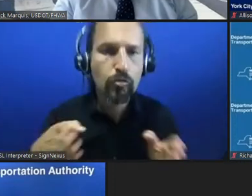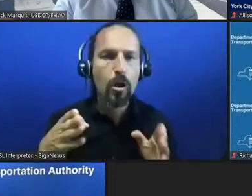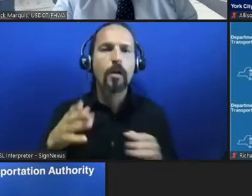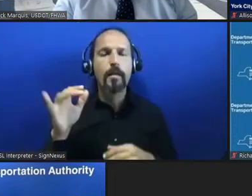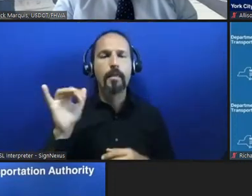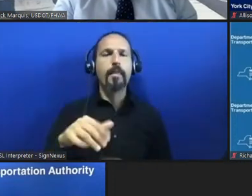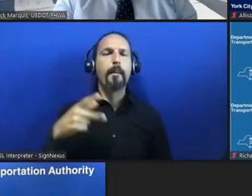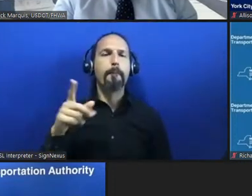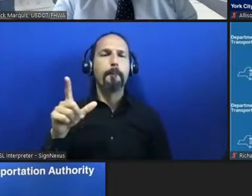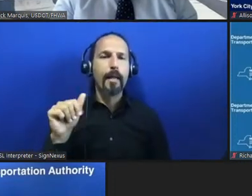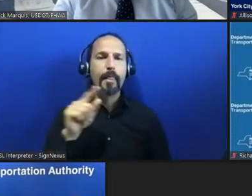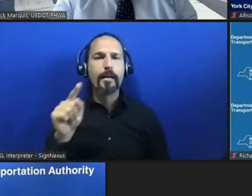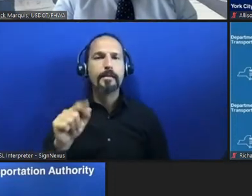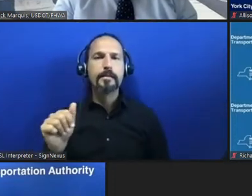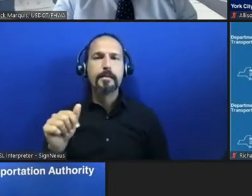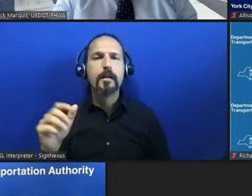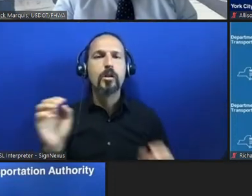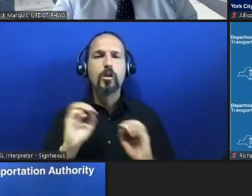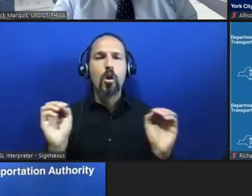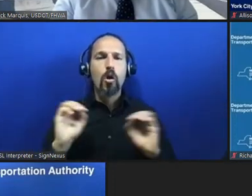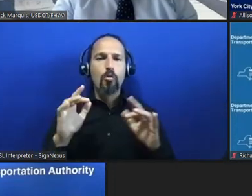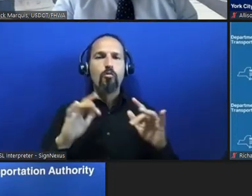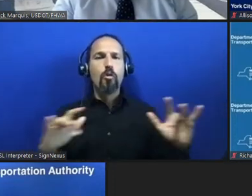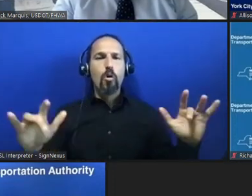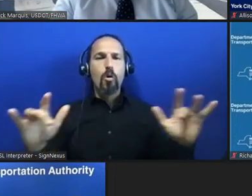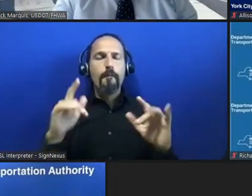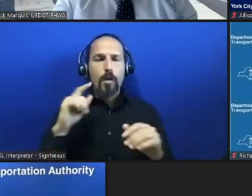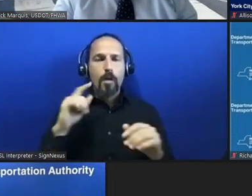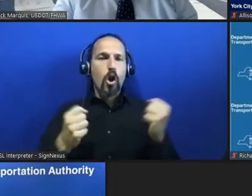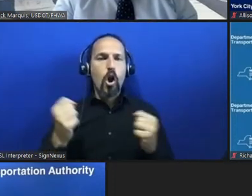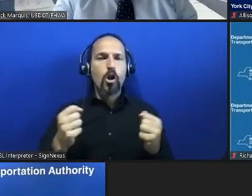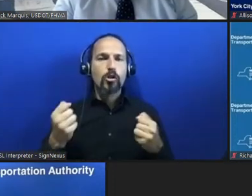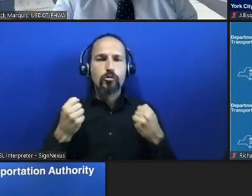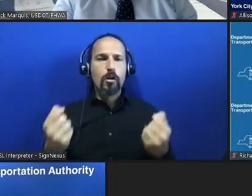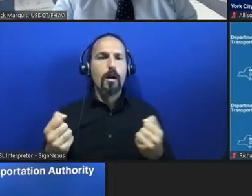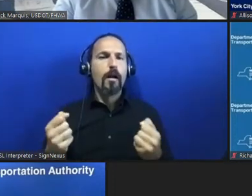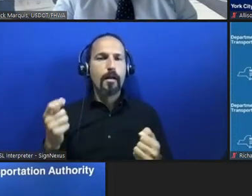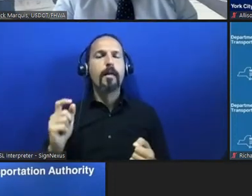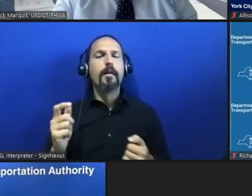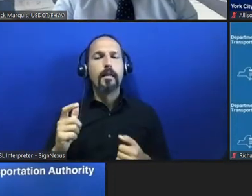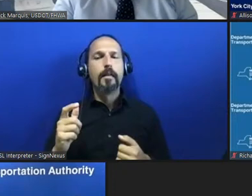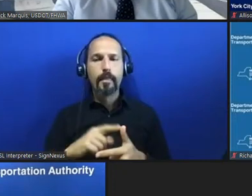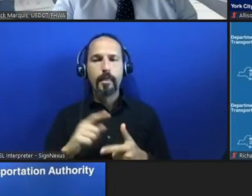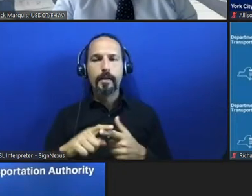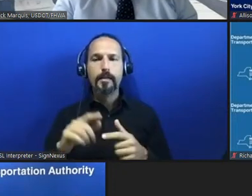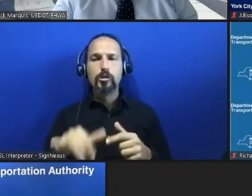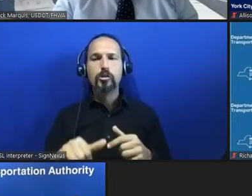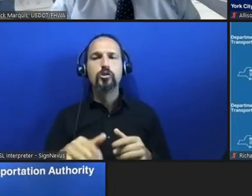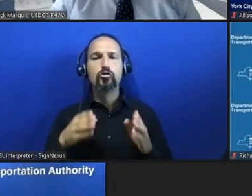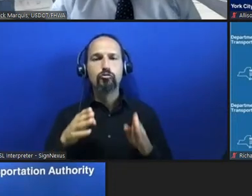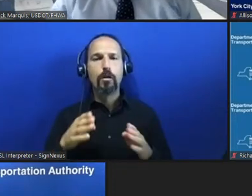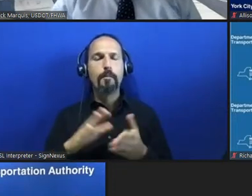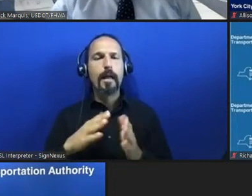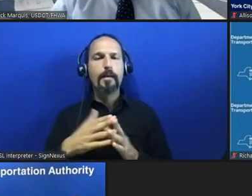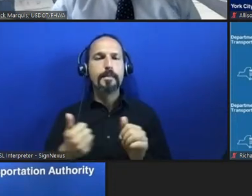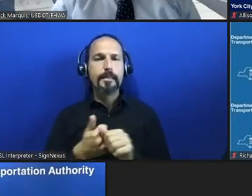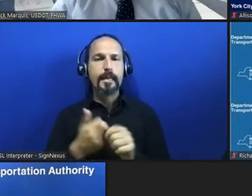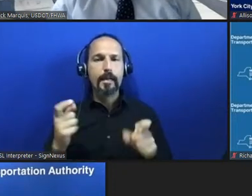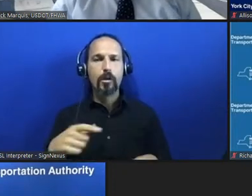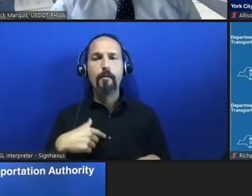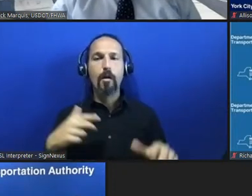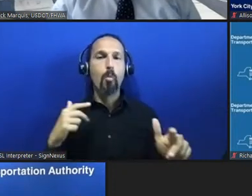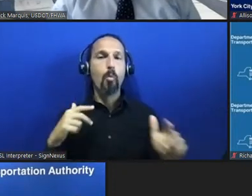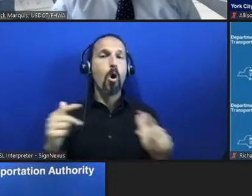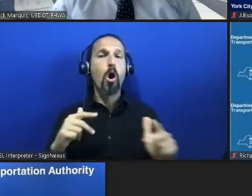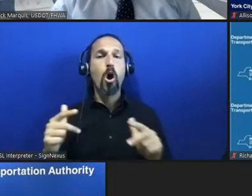plazas there is no room for cars to drive anymore and all this stuff is making streets more dangerous when I walk on the street